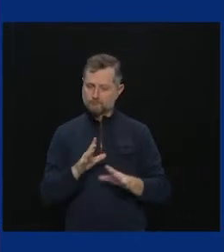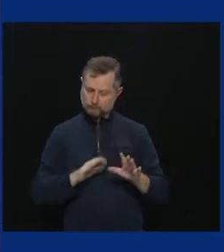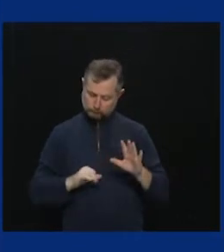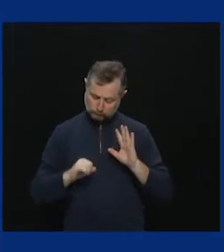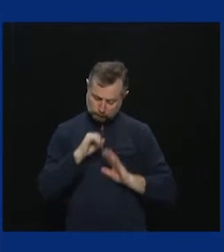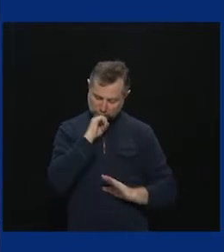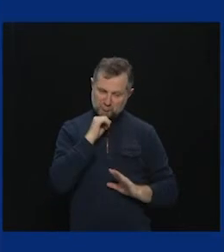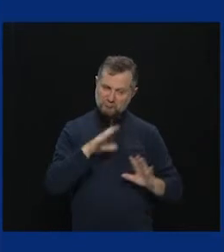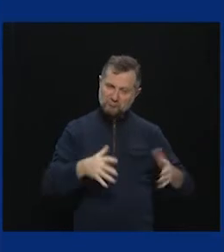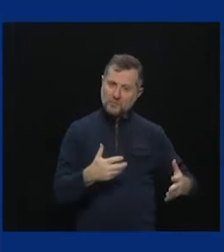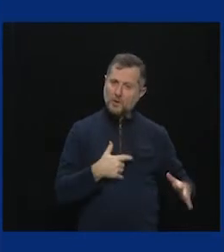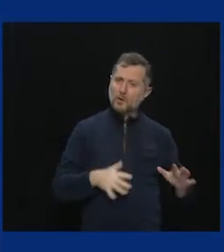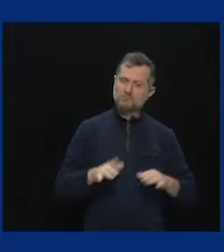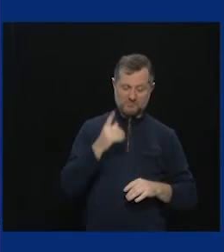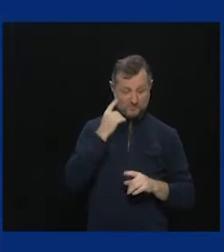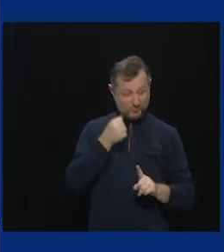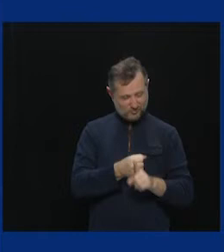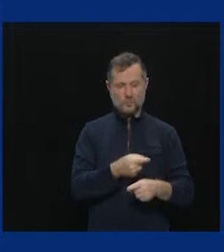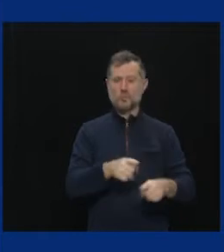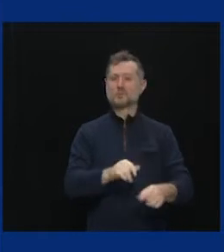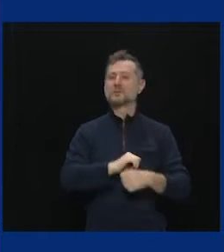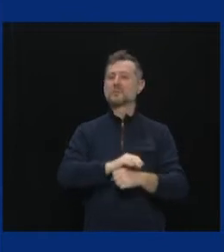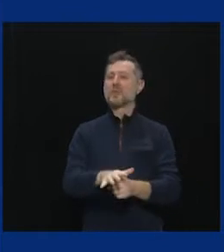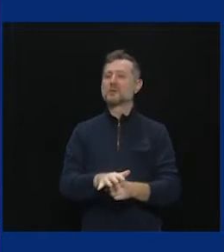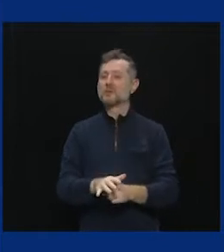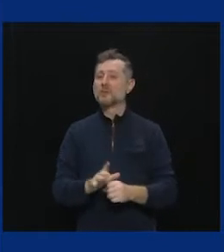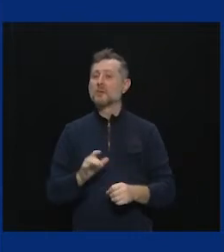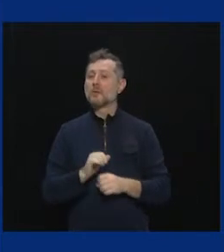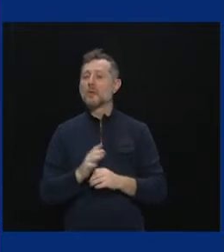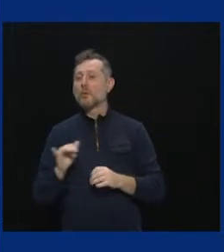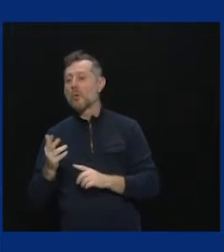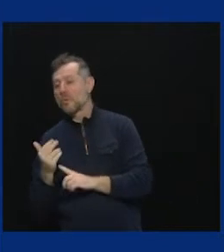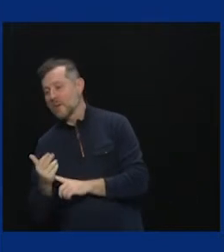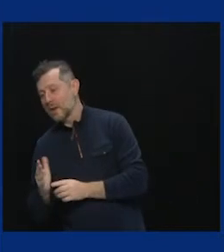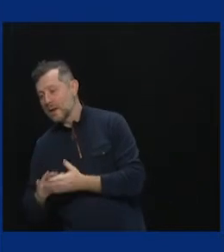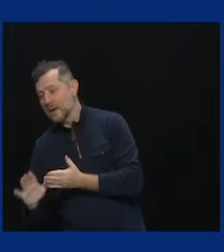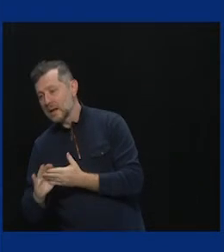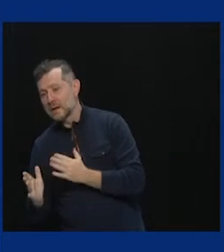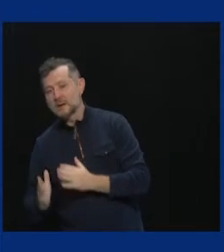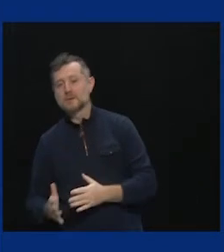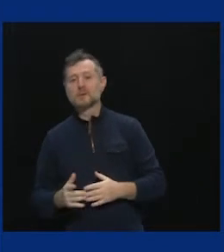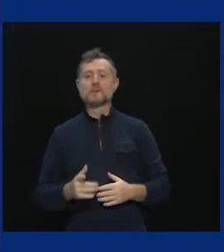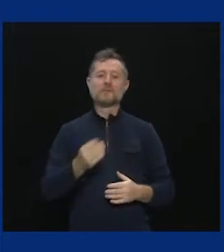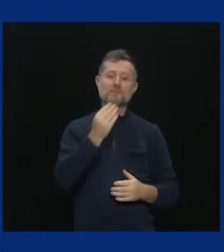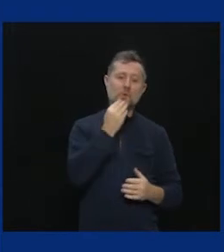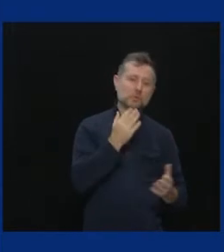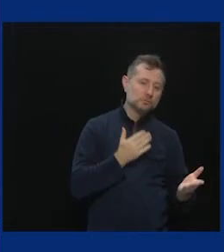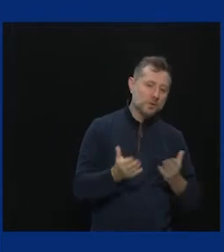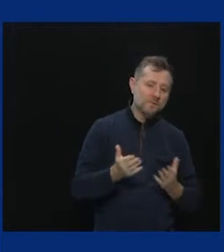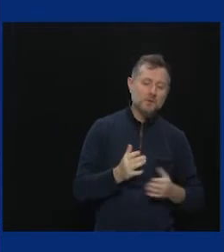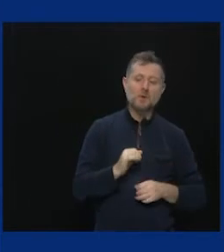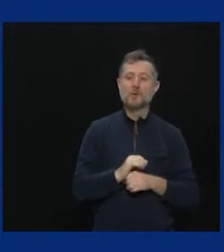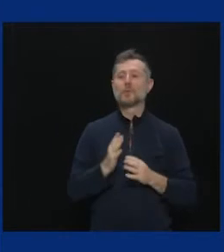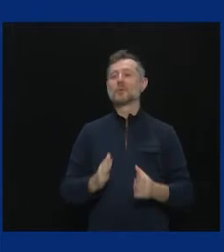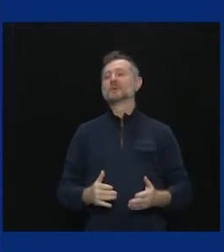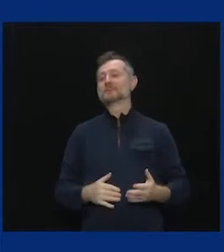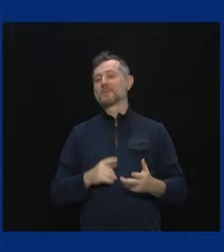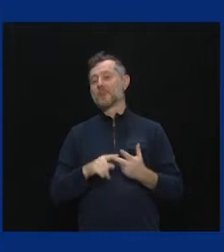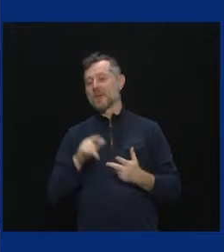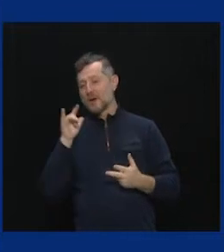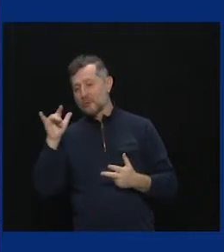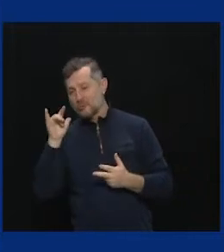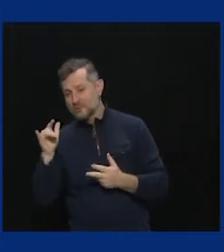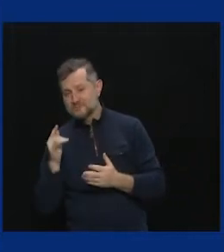pandemic. Working like hotel housekeepers, food service working, airport and airlines